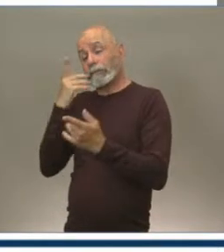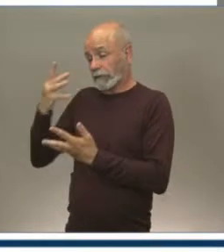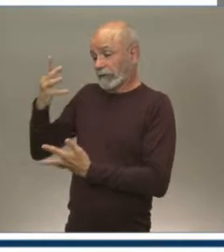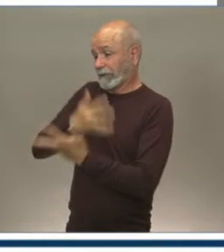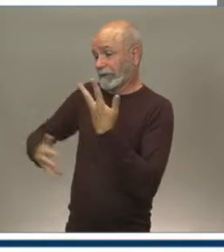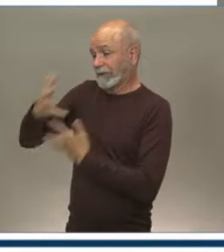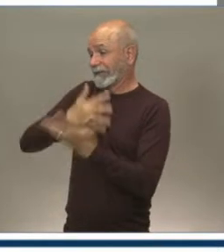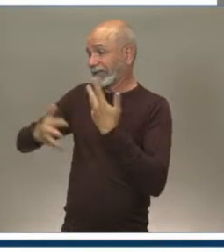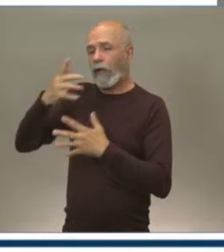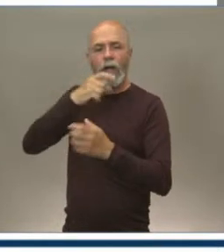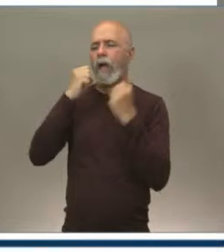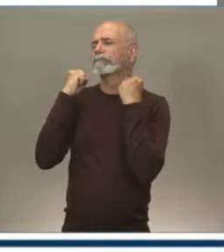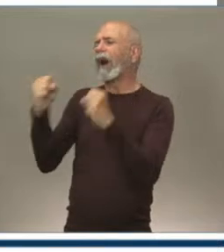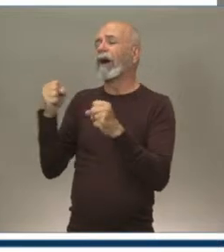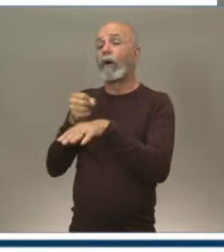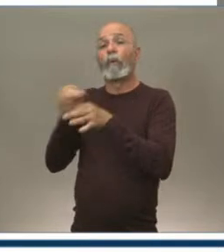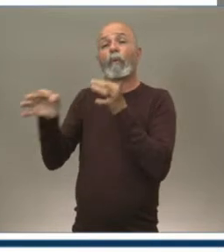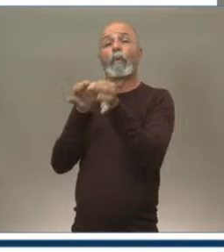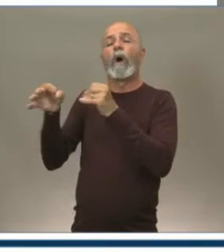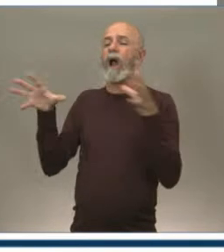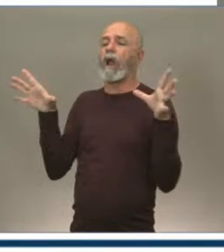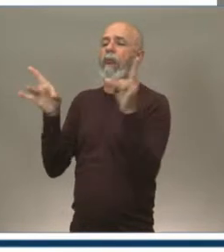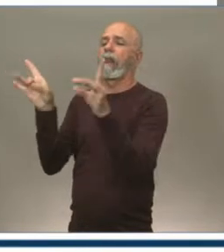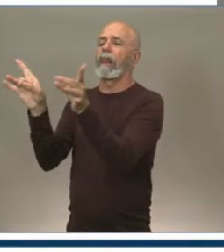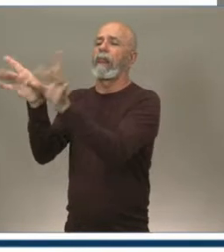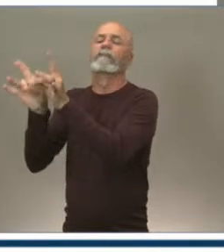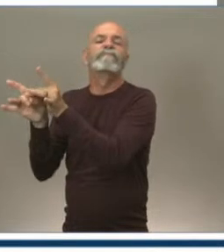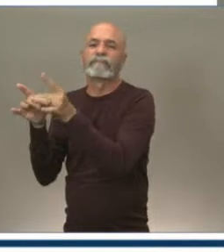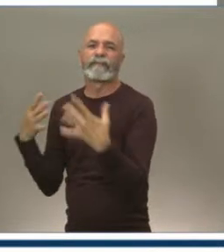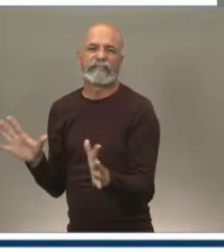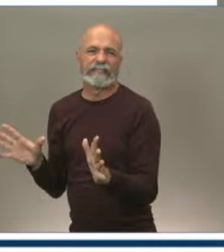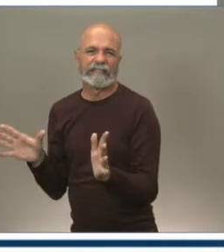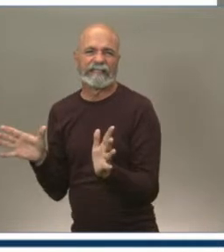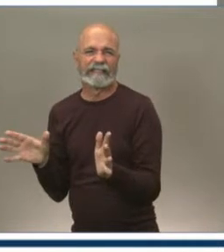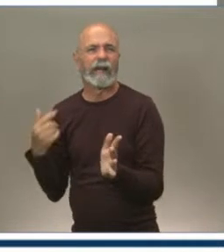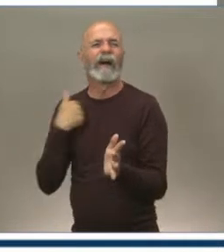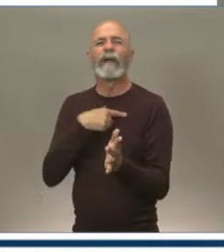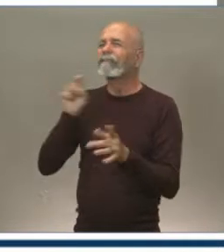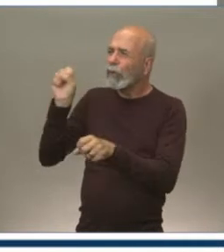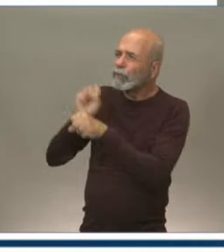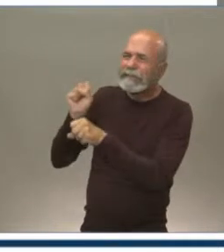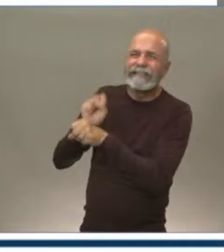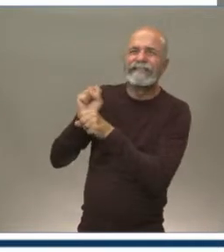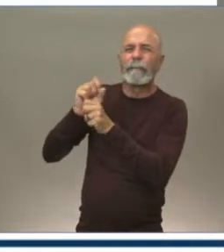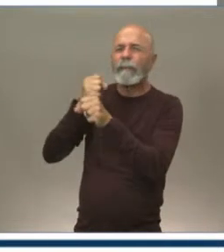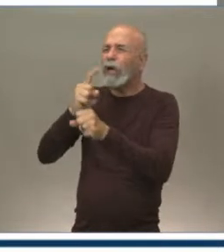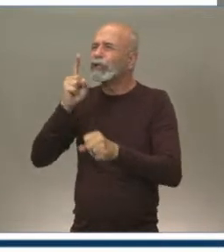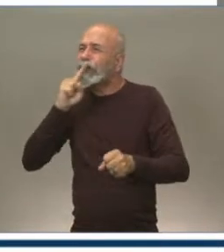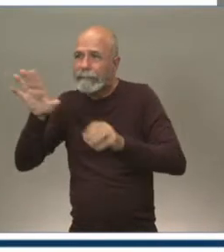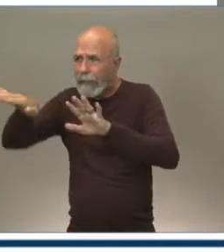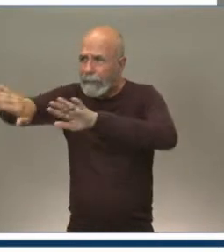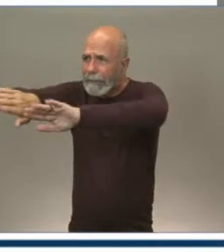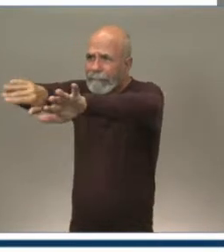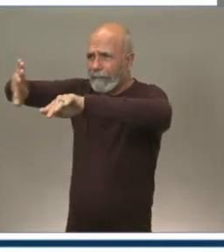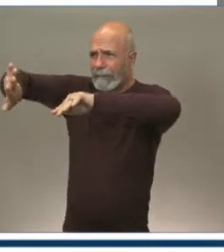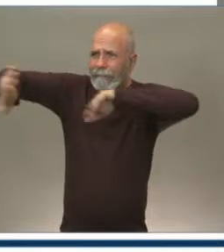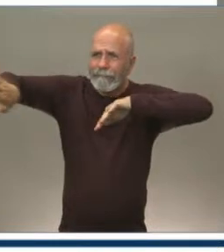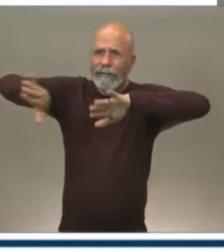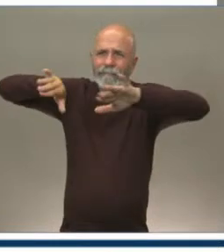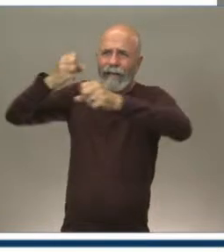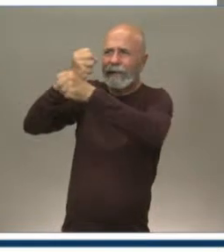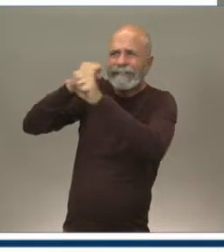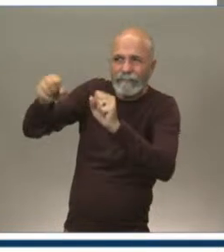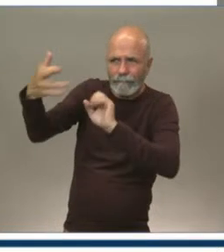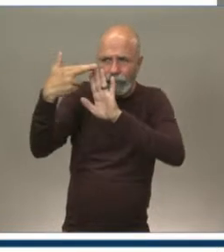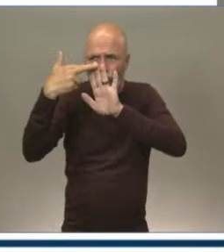So we continue to work with making our workplaces as safe as possible, making sure they all have strong protocols